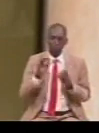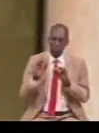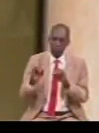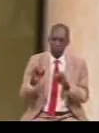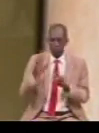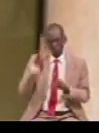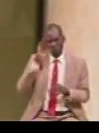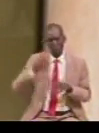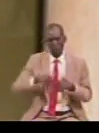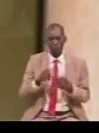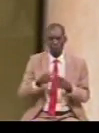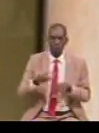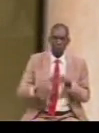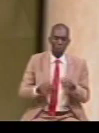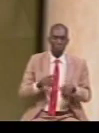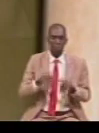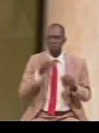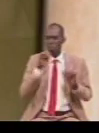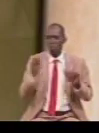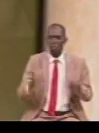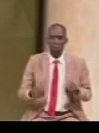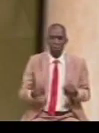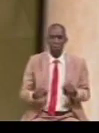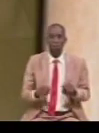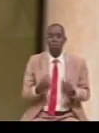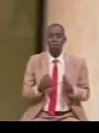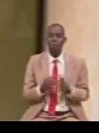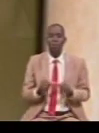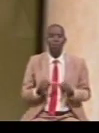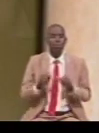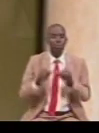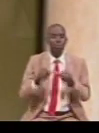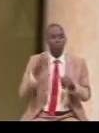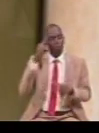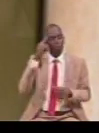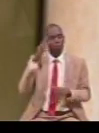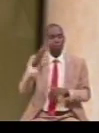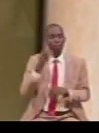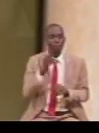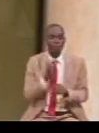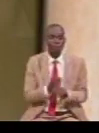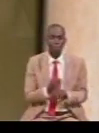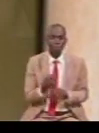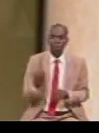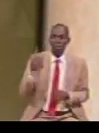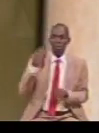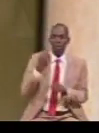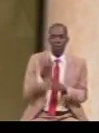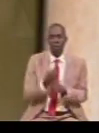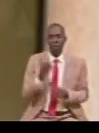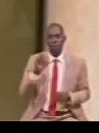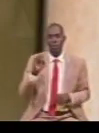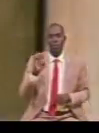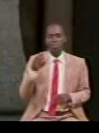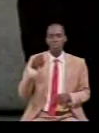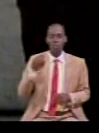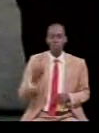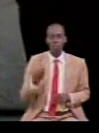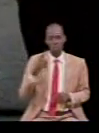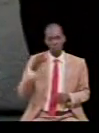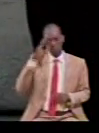didn't. It lasted for 5 years. Last year, September, he started walking bit by